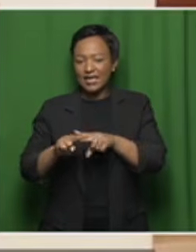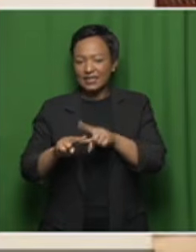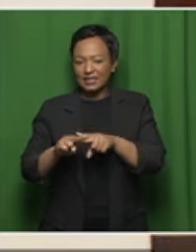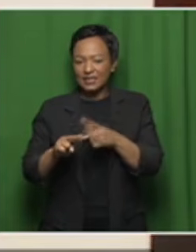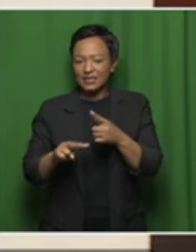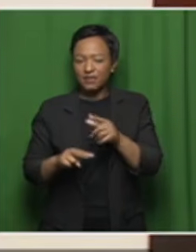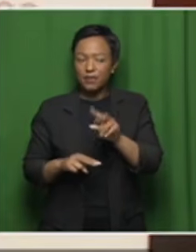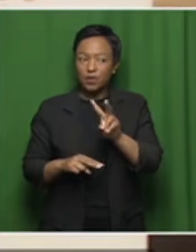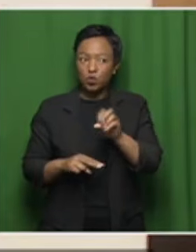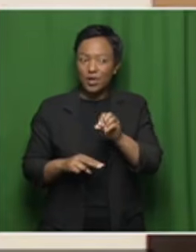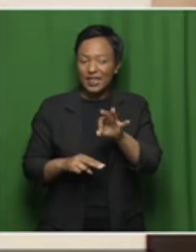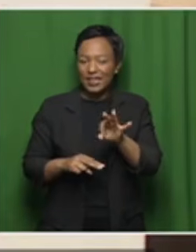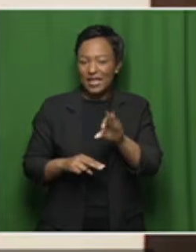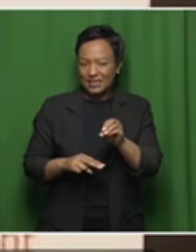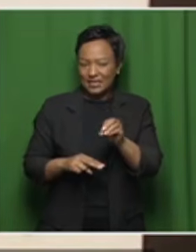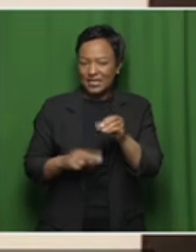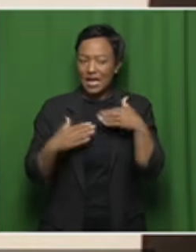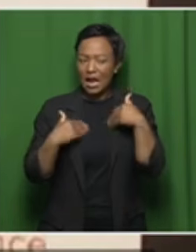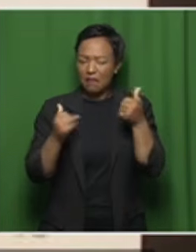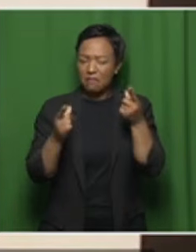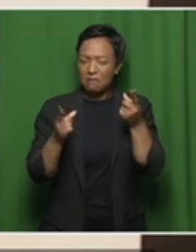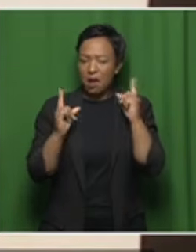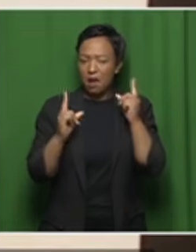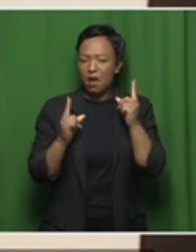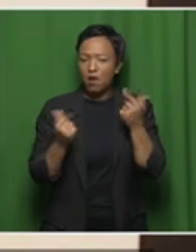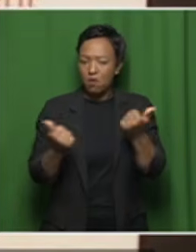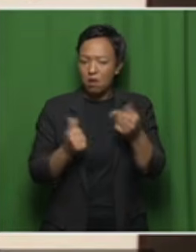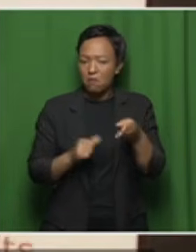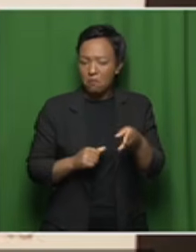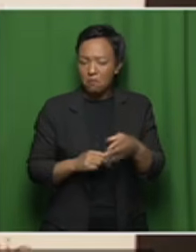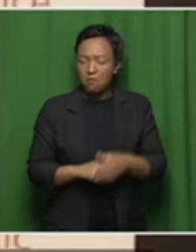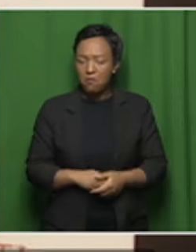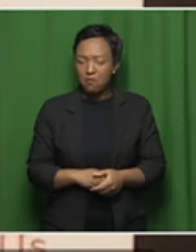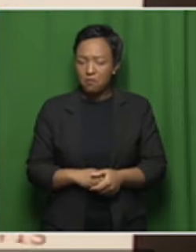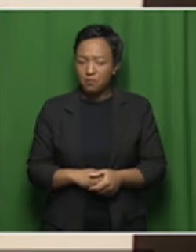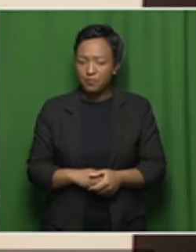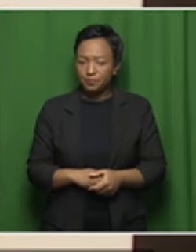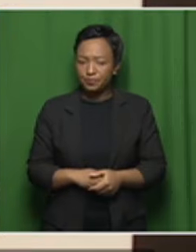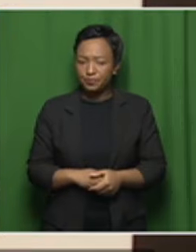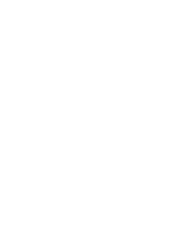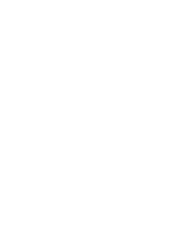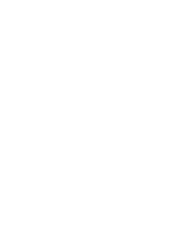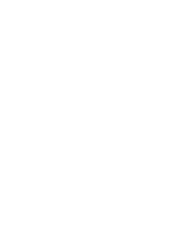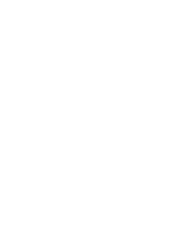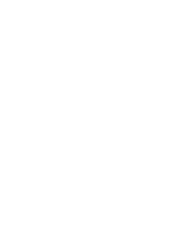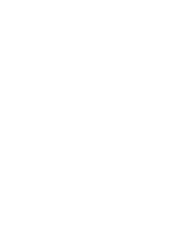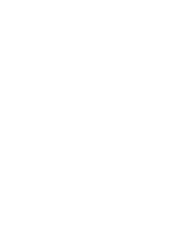by 2030. Zandile, Myeza, SABC News, Johannesburg.